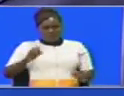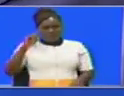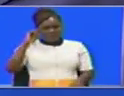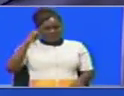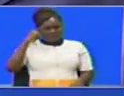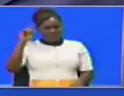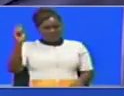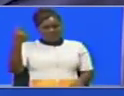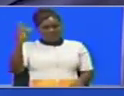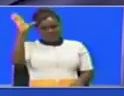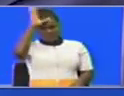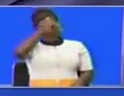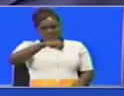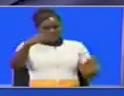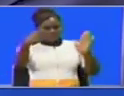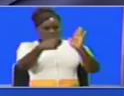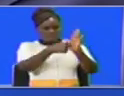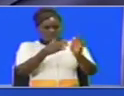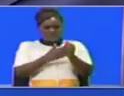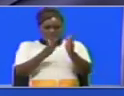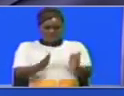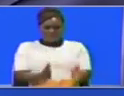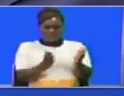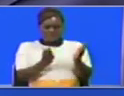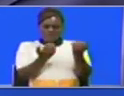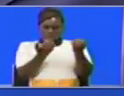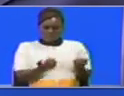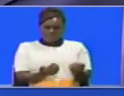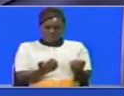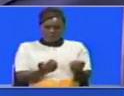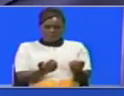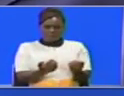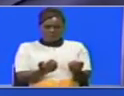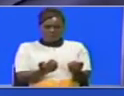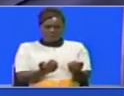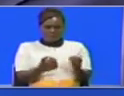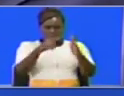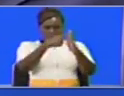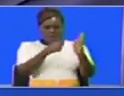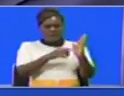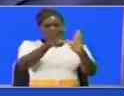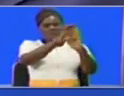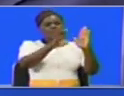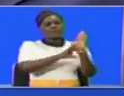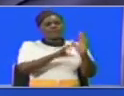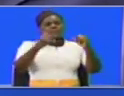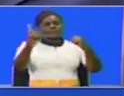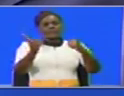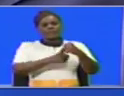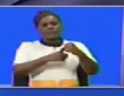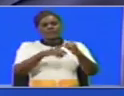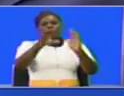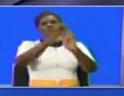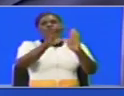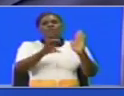where the Kenyans miss the point, that we need leaders who can affirm the requirements of Chapter 6 of the Constitution. Electing